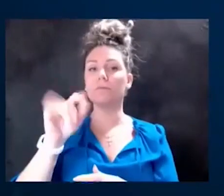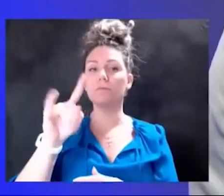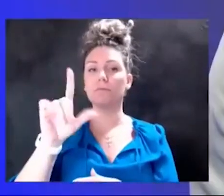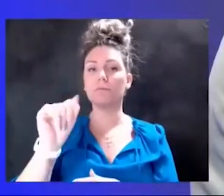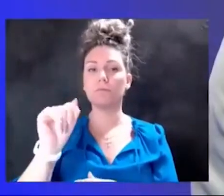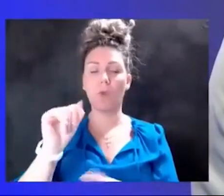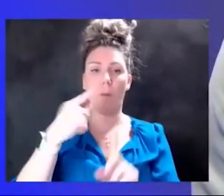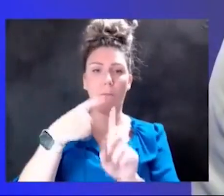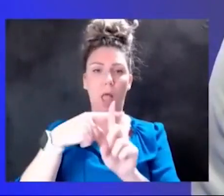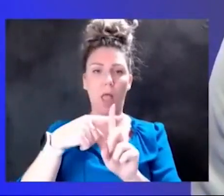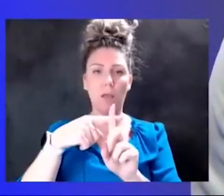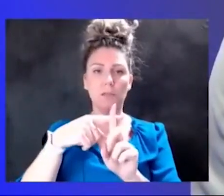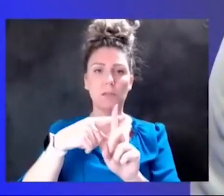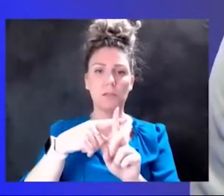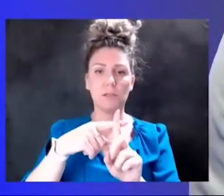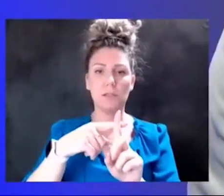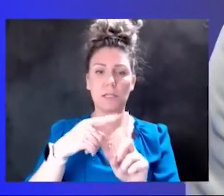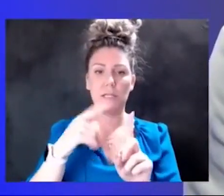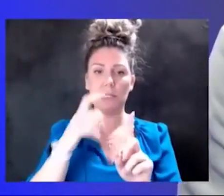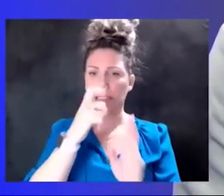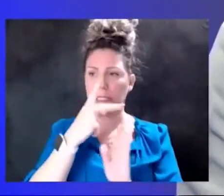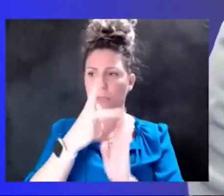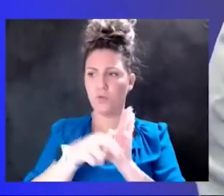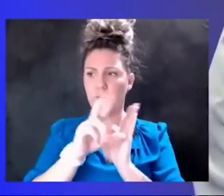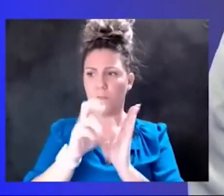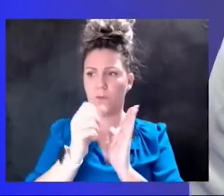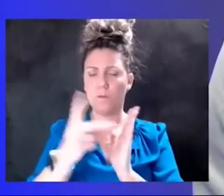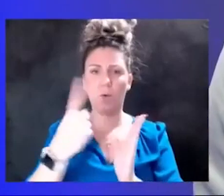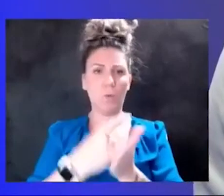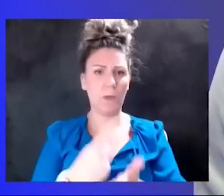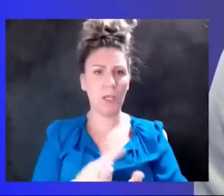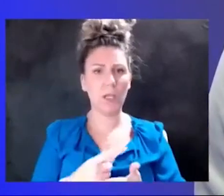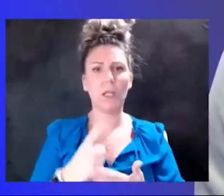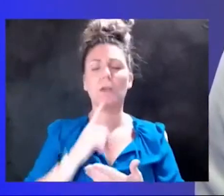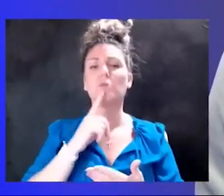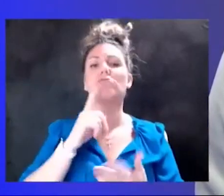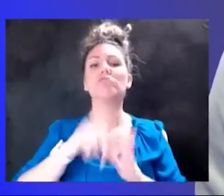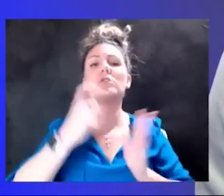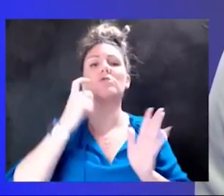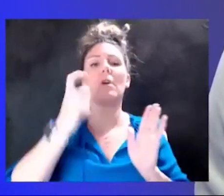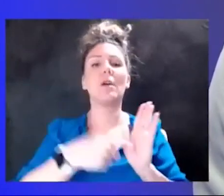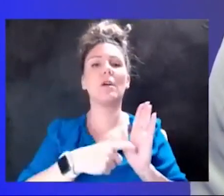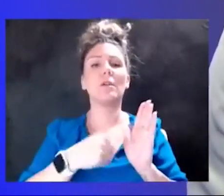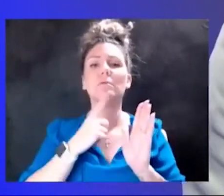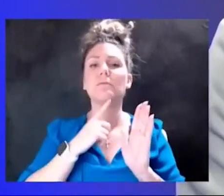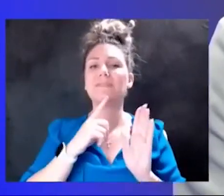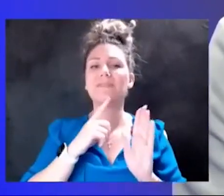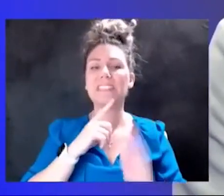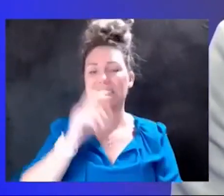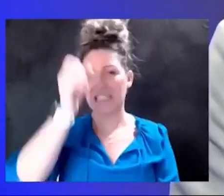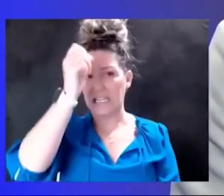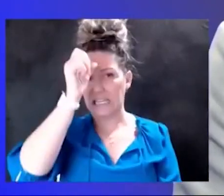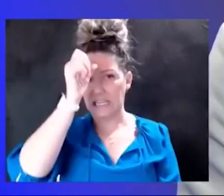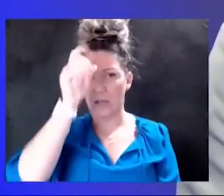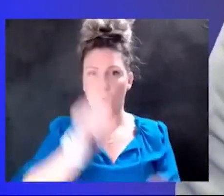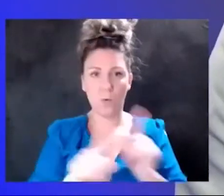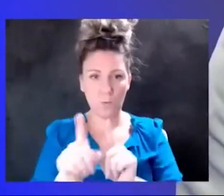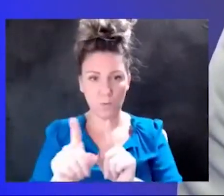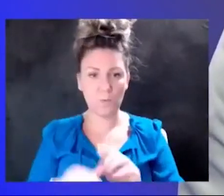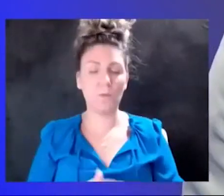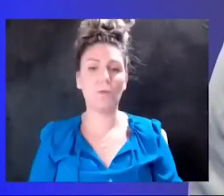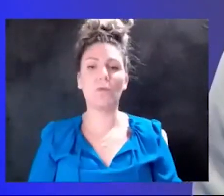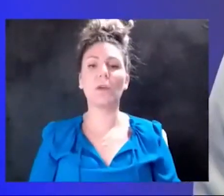I haven't reviewed it in a couple weeks, originally identified in India as well. Just other mutations